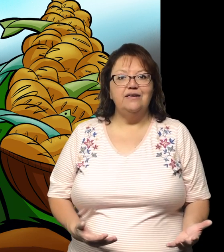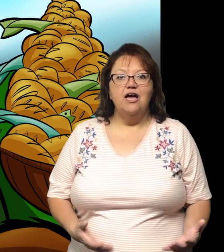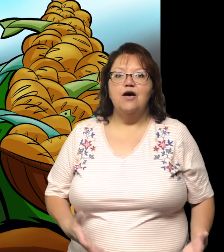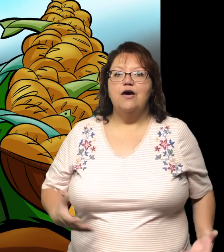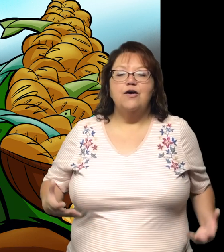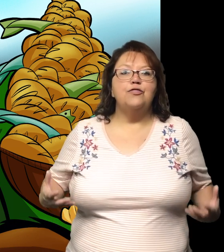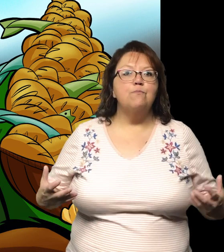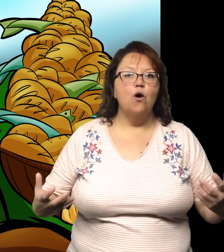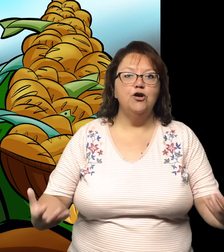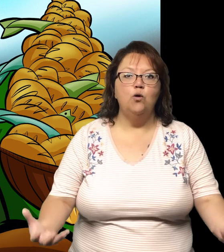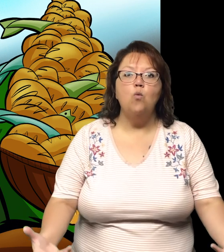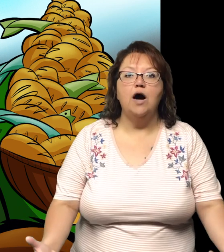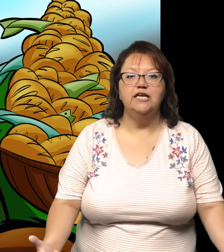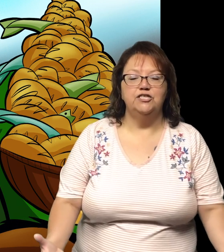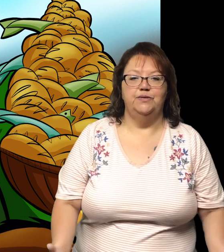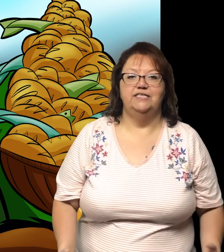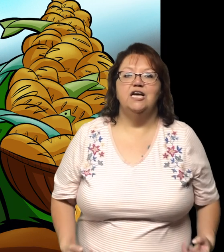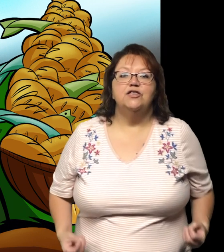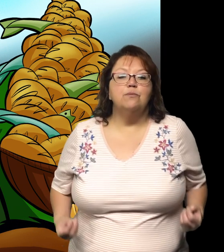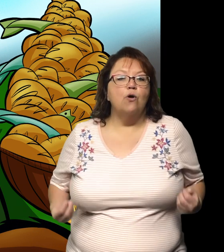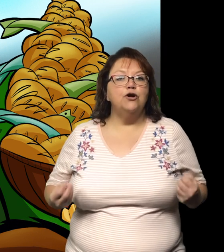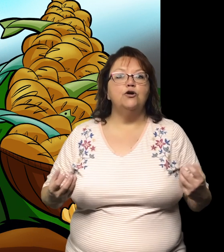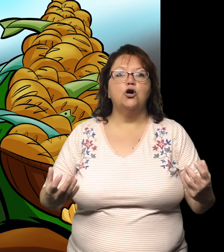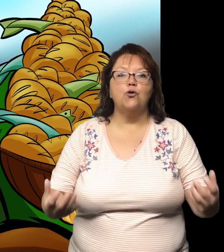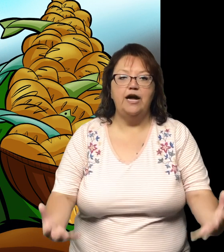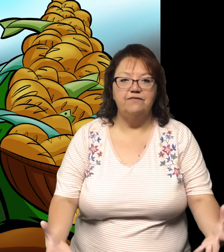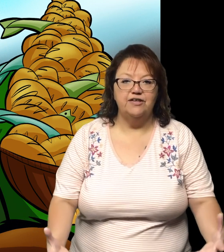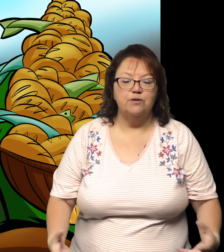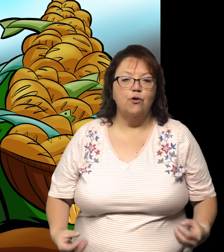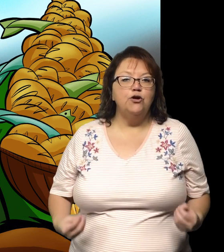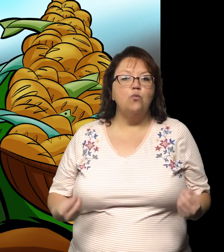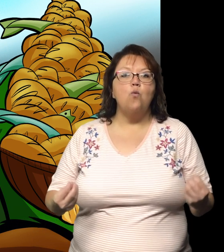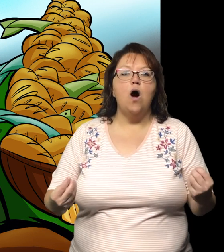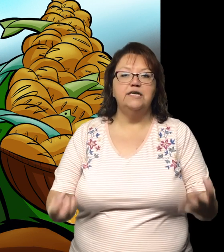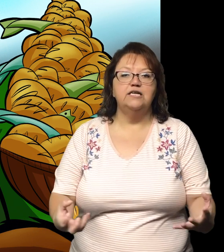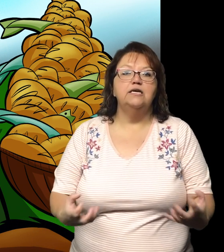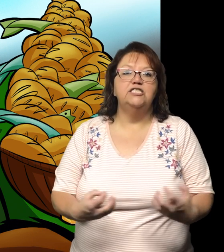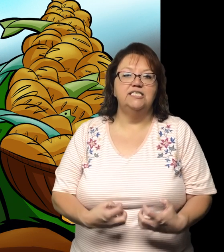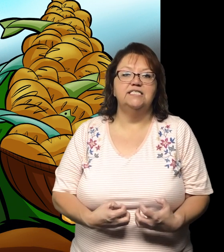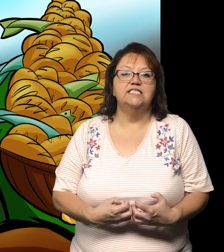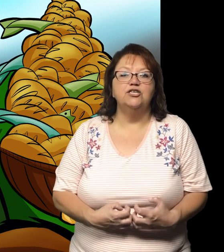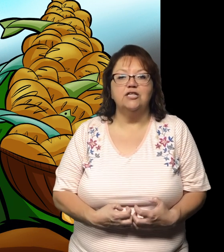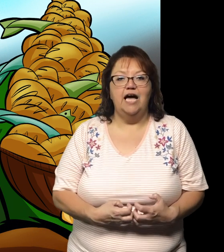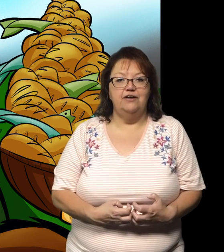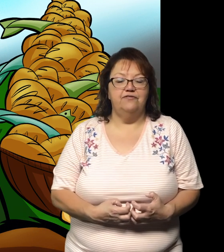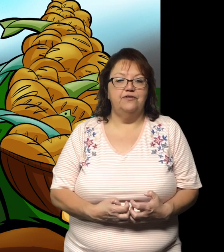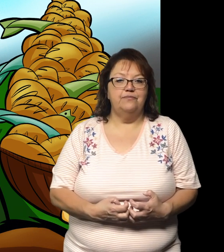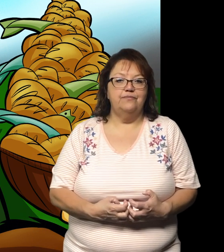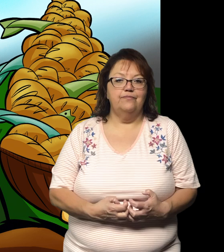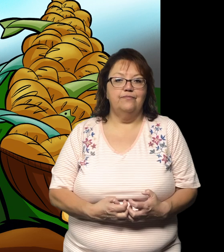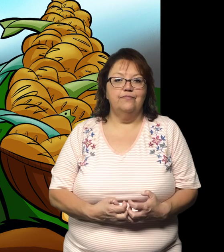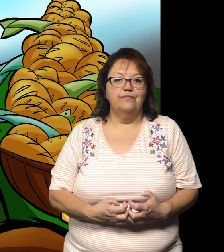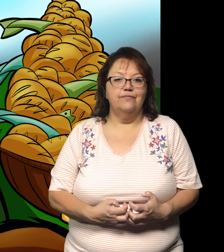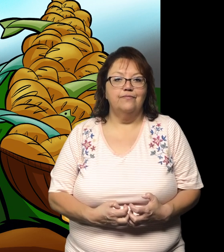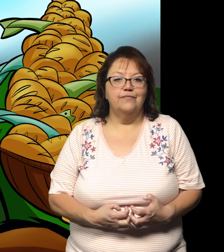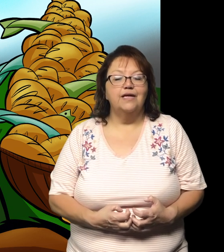more you do it, the more you'll want to do it, the more you'll crave it, the more you'll want Jesus in your life.